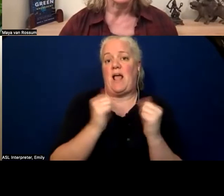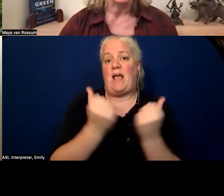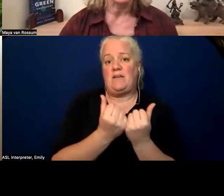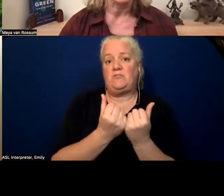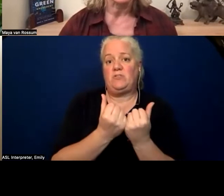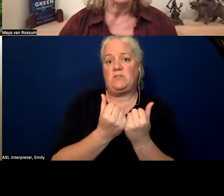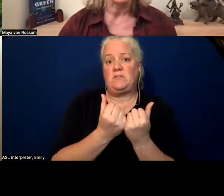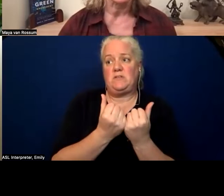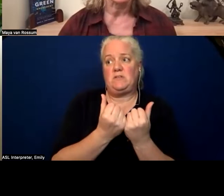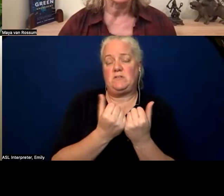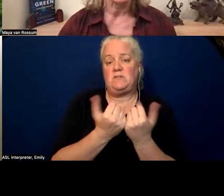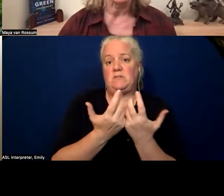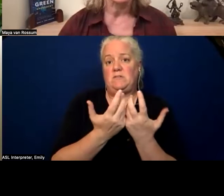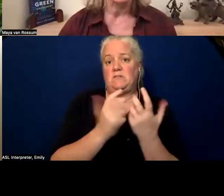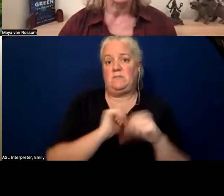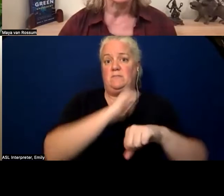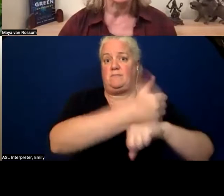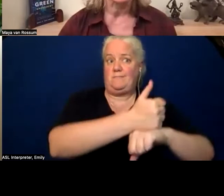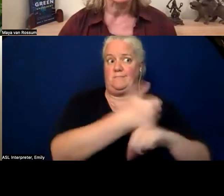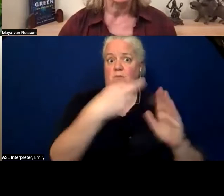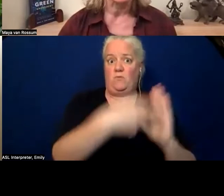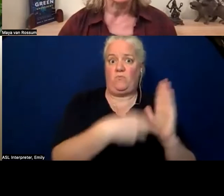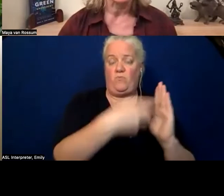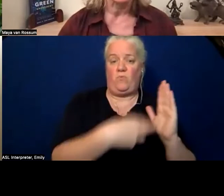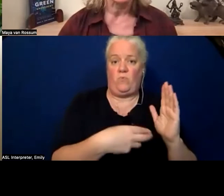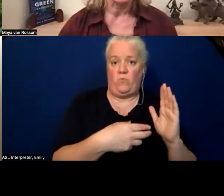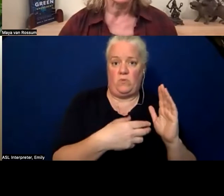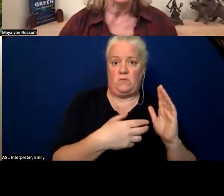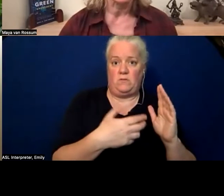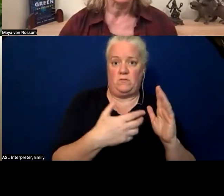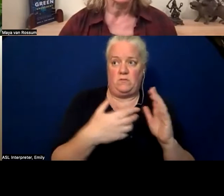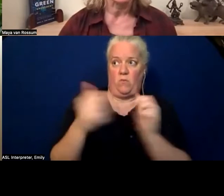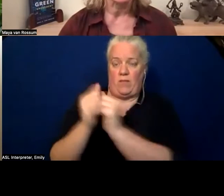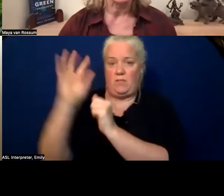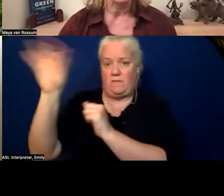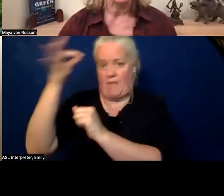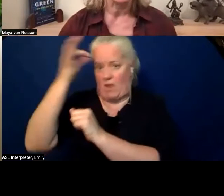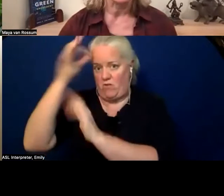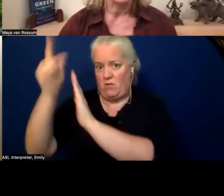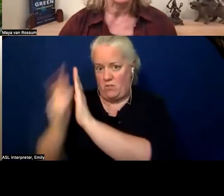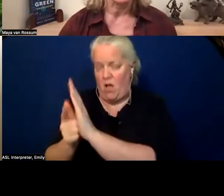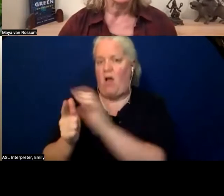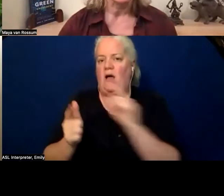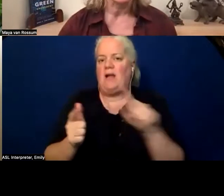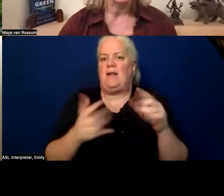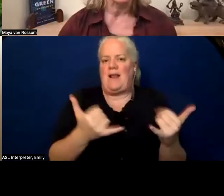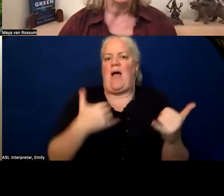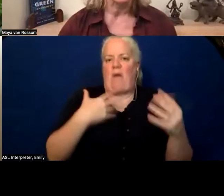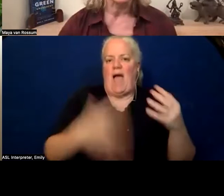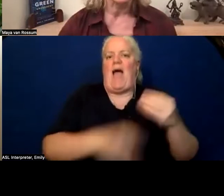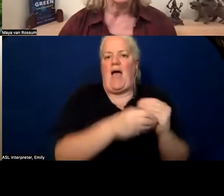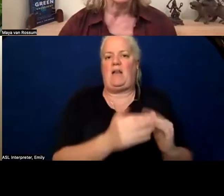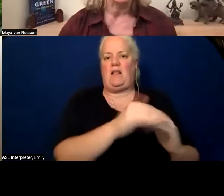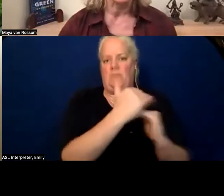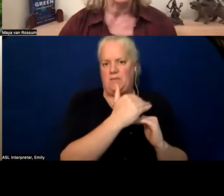and implementation of the federal statute will be constrained by the Environmental Rights Amendment. And so there is an interaction